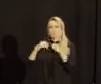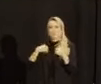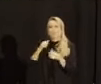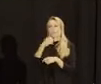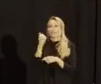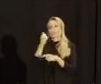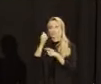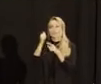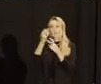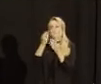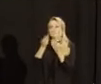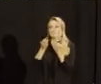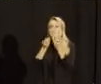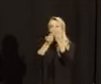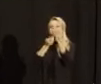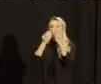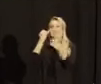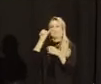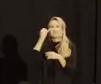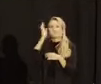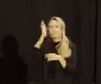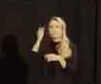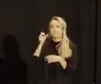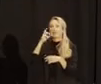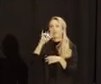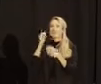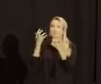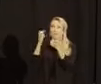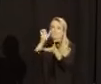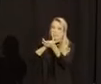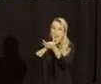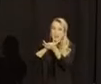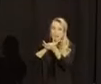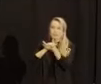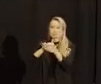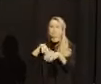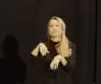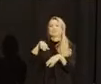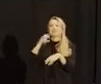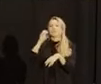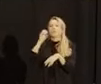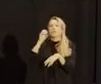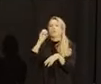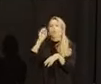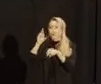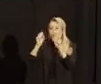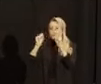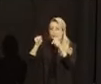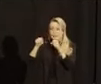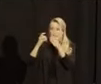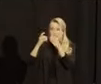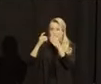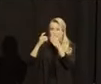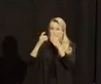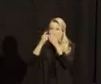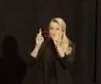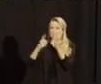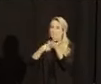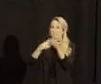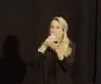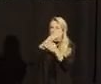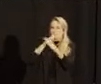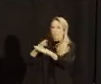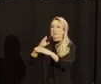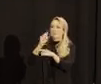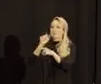or won't have to get divorced if she's ever able to get married. And you need to know those bill numbers and make sure to